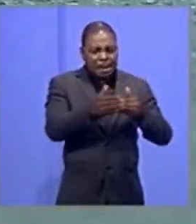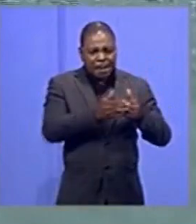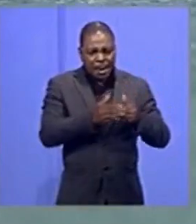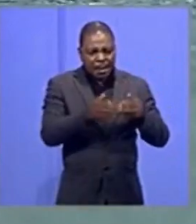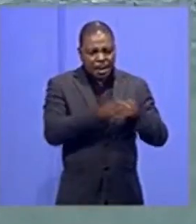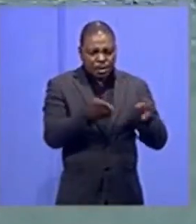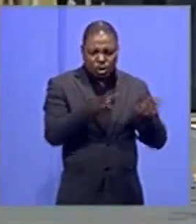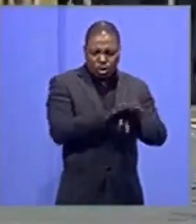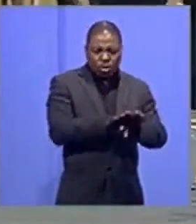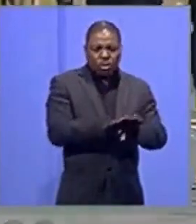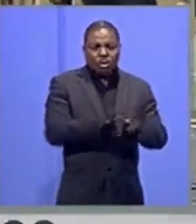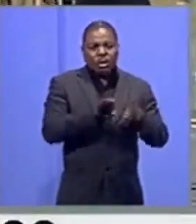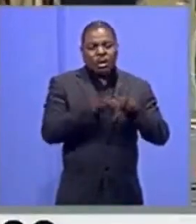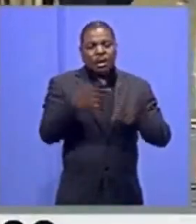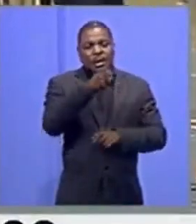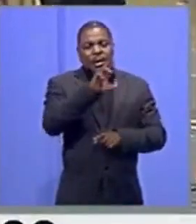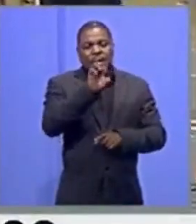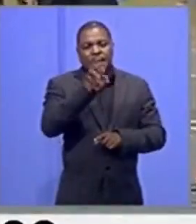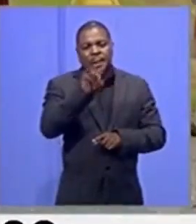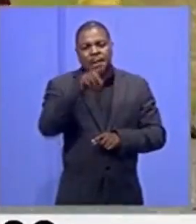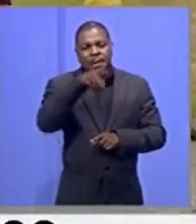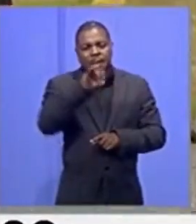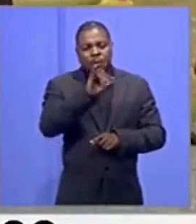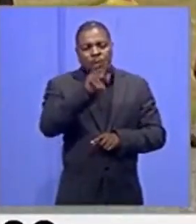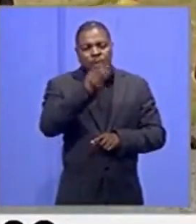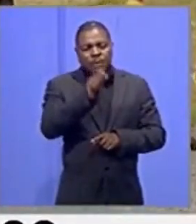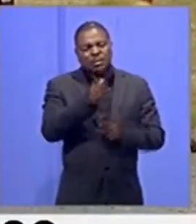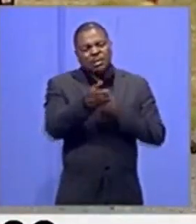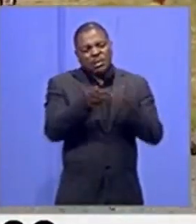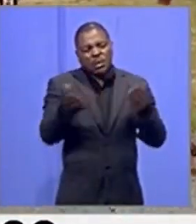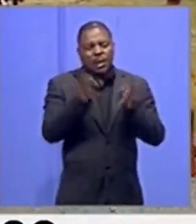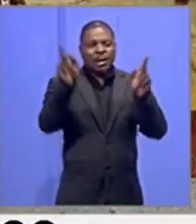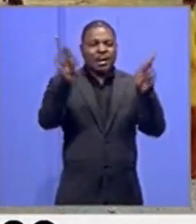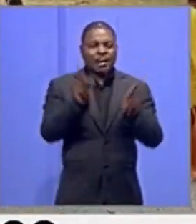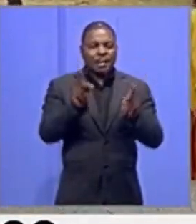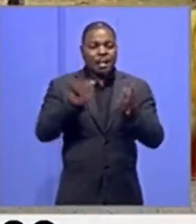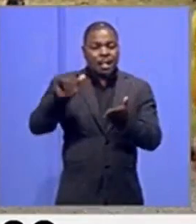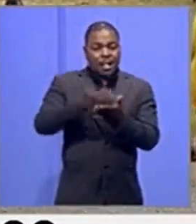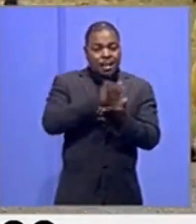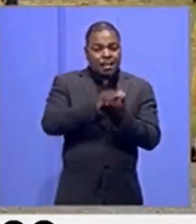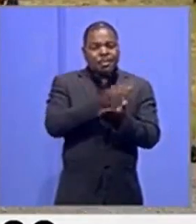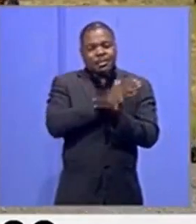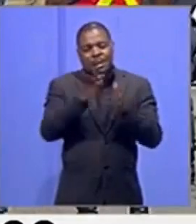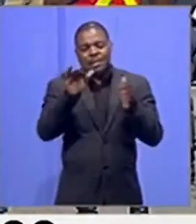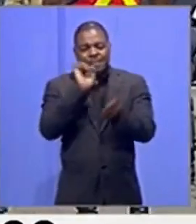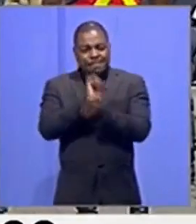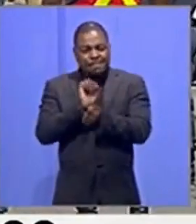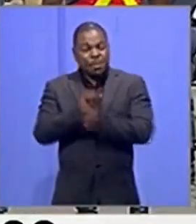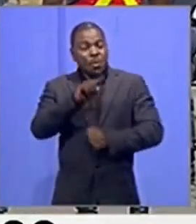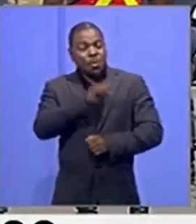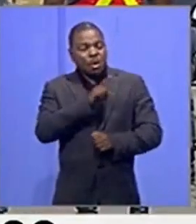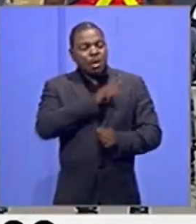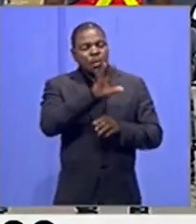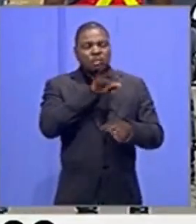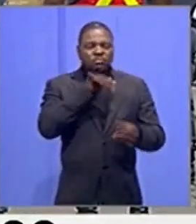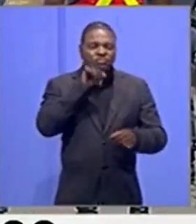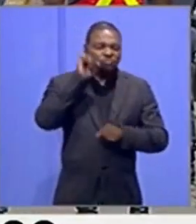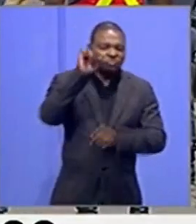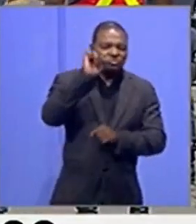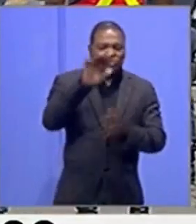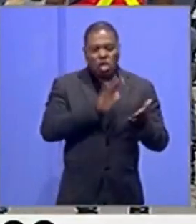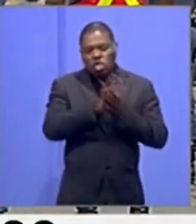ba bona kudu ka Green Point gausinyana le boemafofane bja Kimberley. Ba ile ba golegwa morago ga go amantšhwa le dikgaruru. This thing